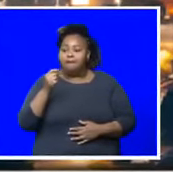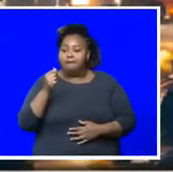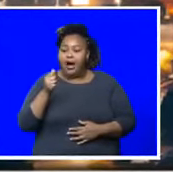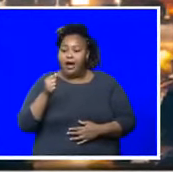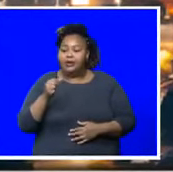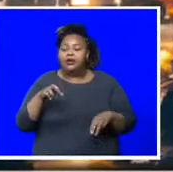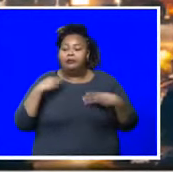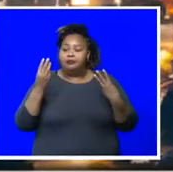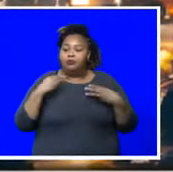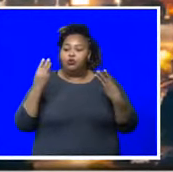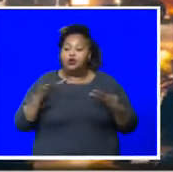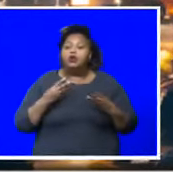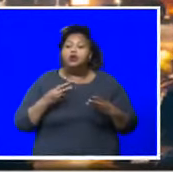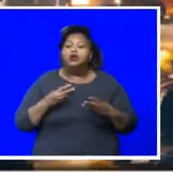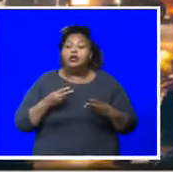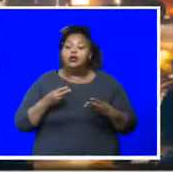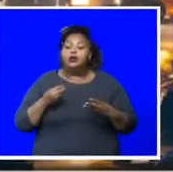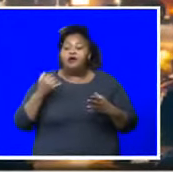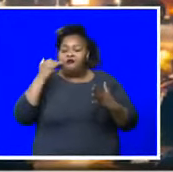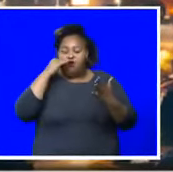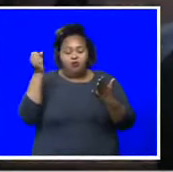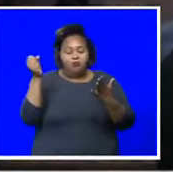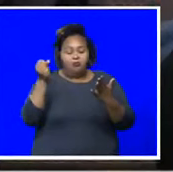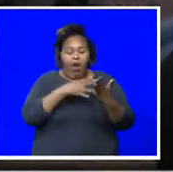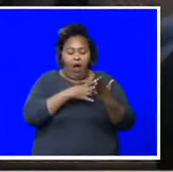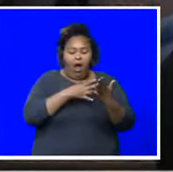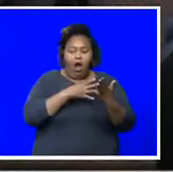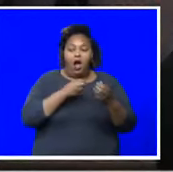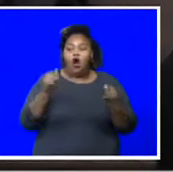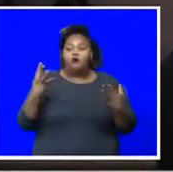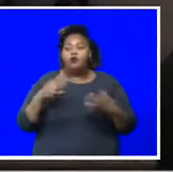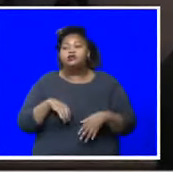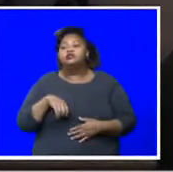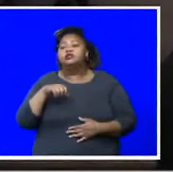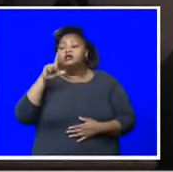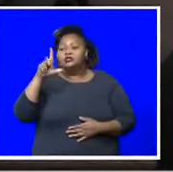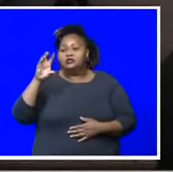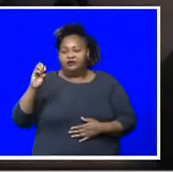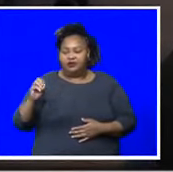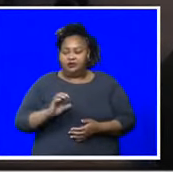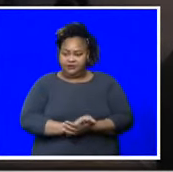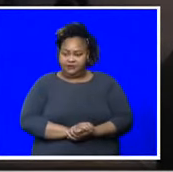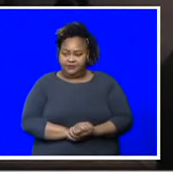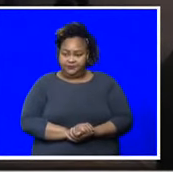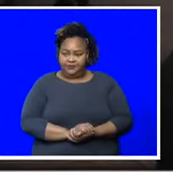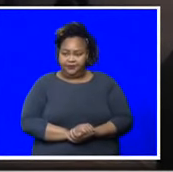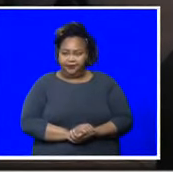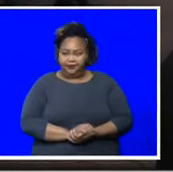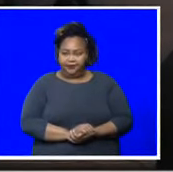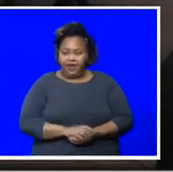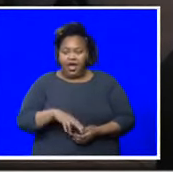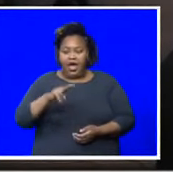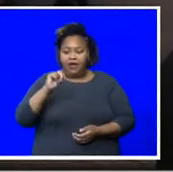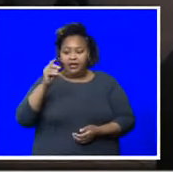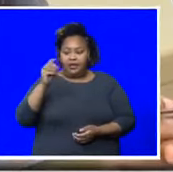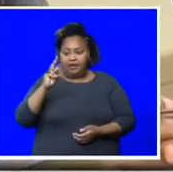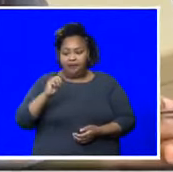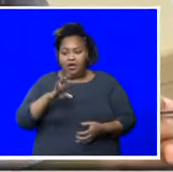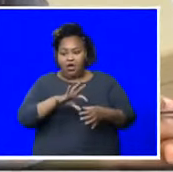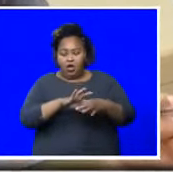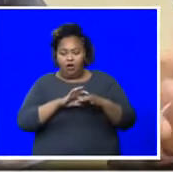bekakhuluma emhlanganeni betindzaba ngemsombuluko. Libandla lelilwa netehlakalo iNational Disaster Management